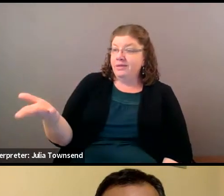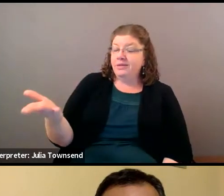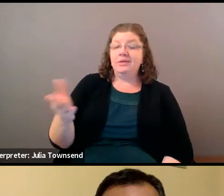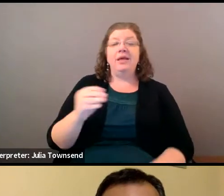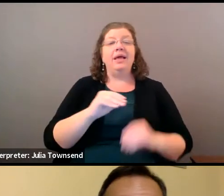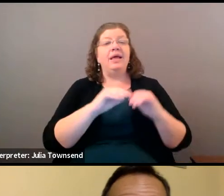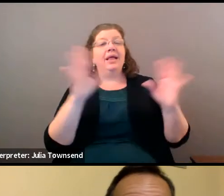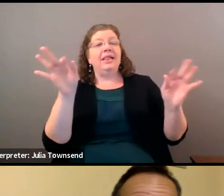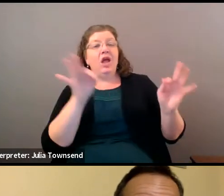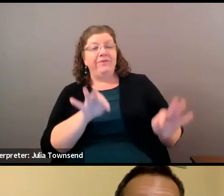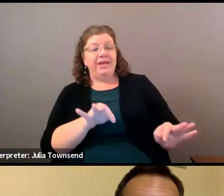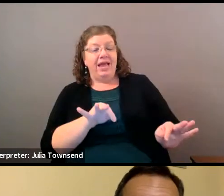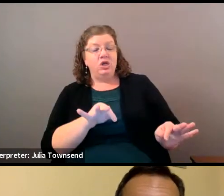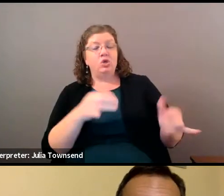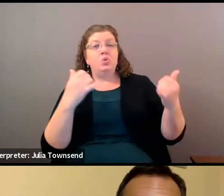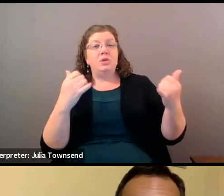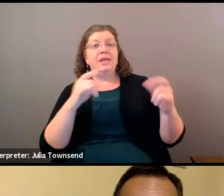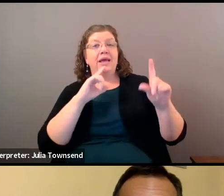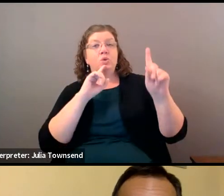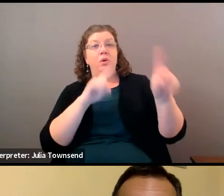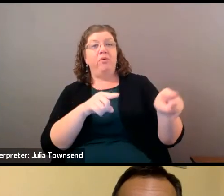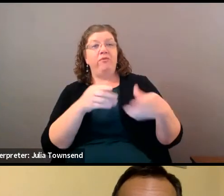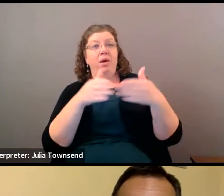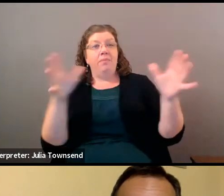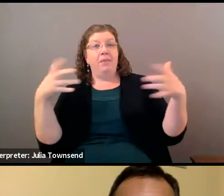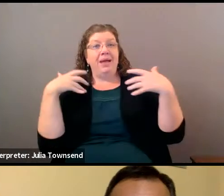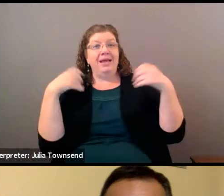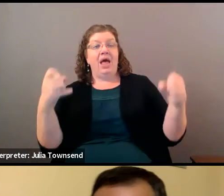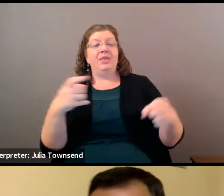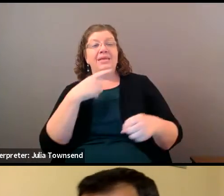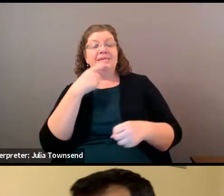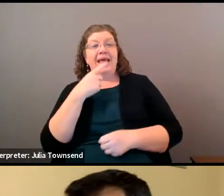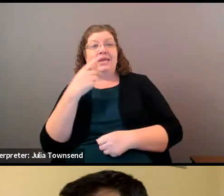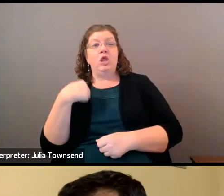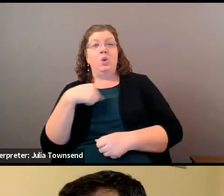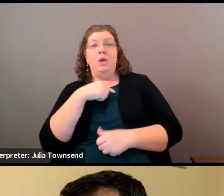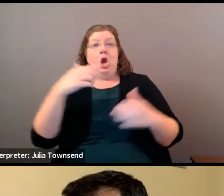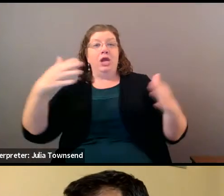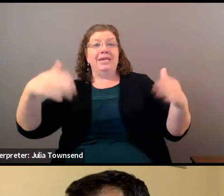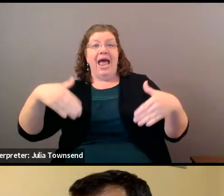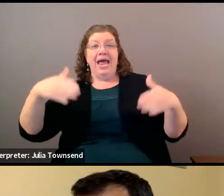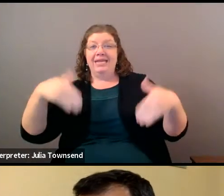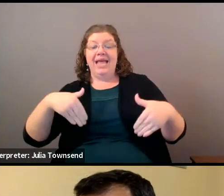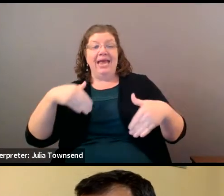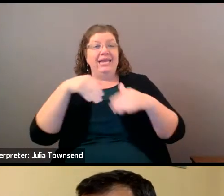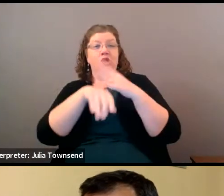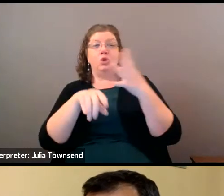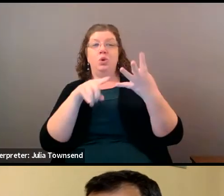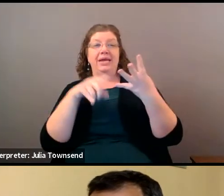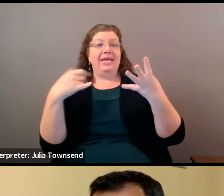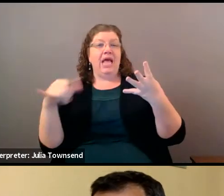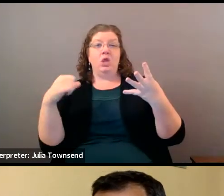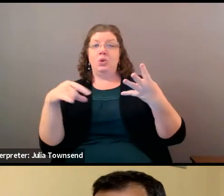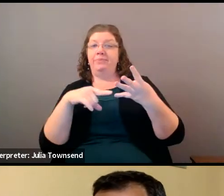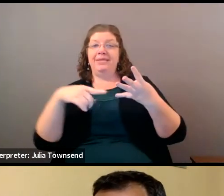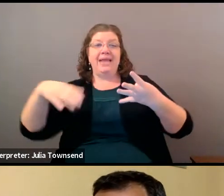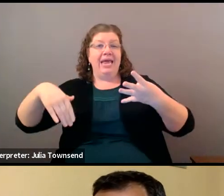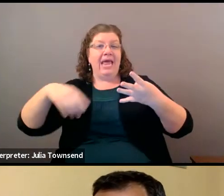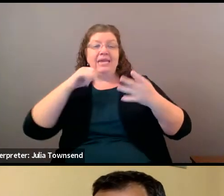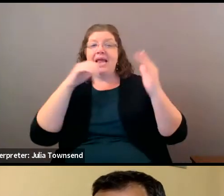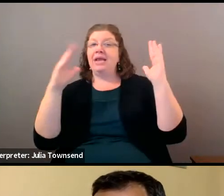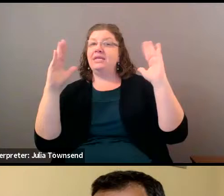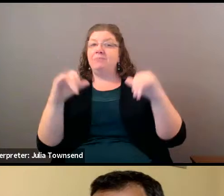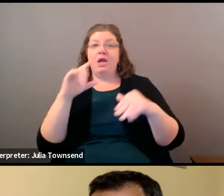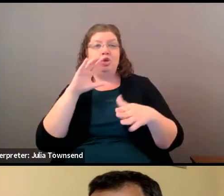Clarification, today's report from Public Health stated that we are not yet entering the yellow tier and are not expected to reach